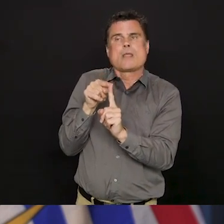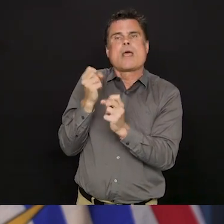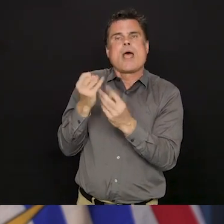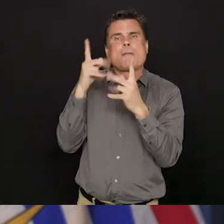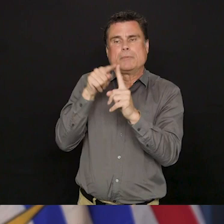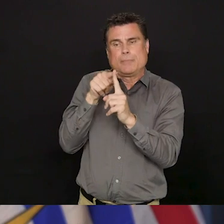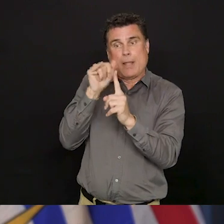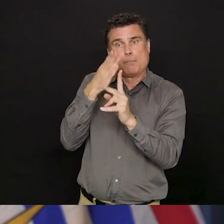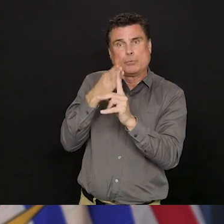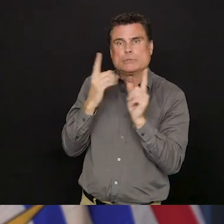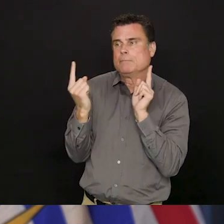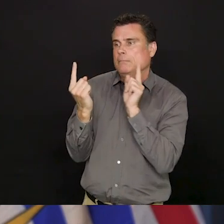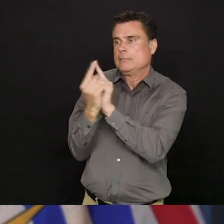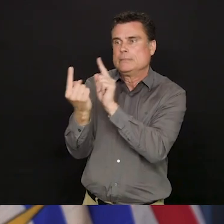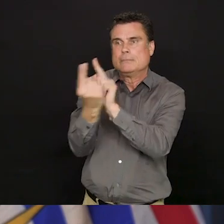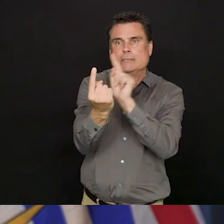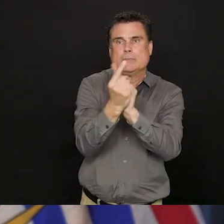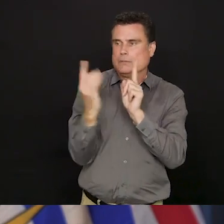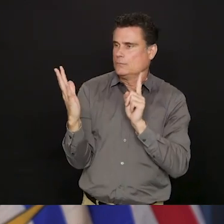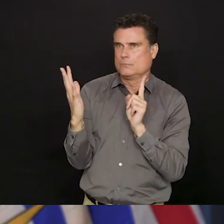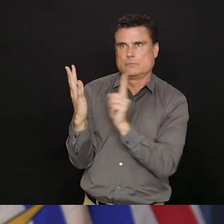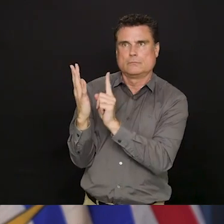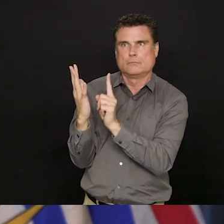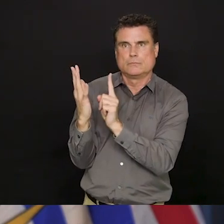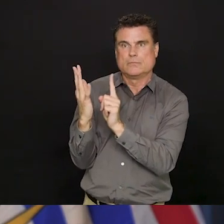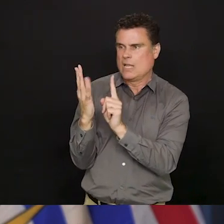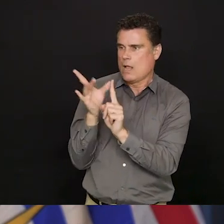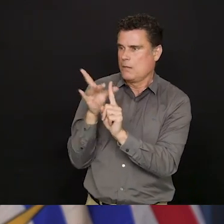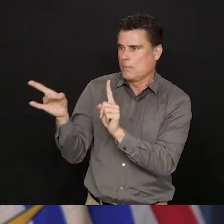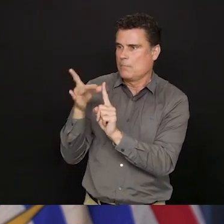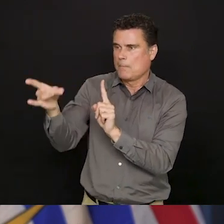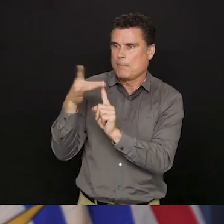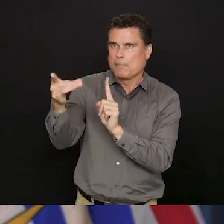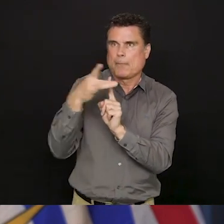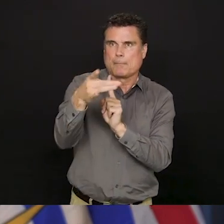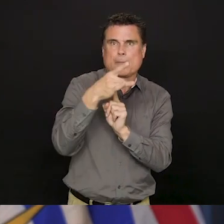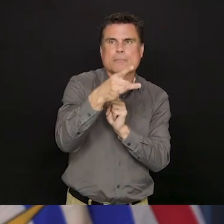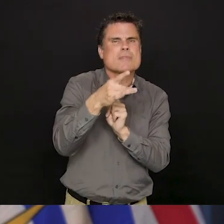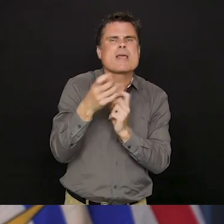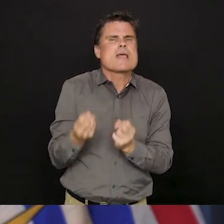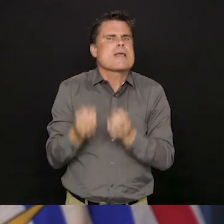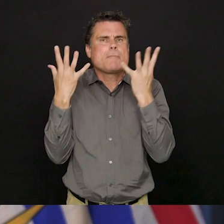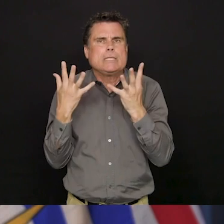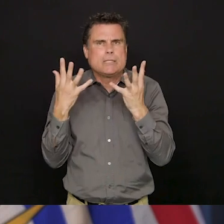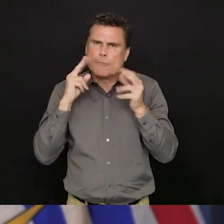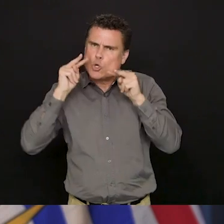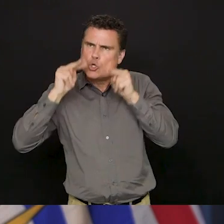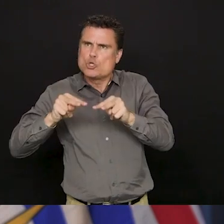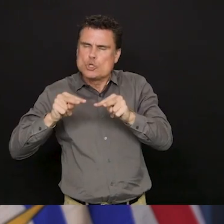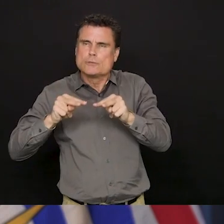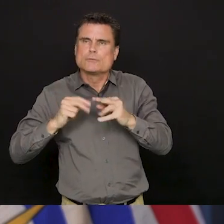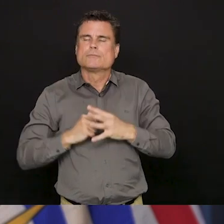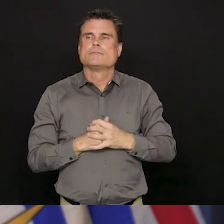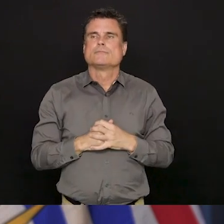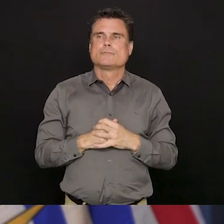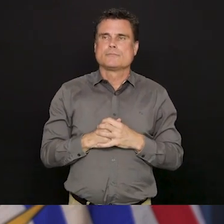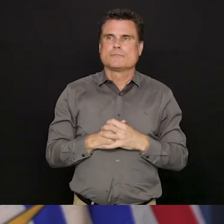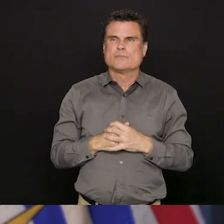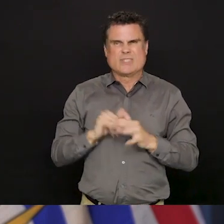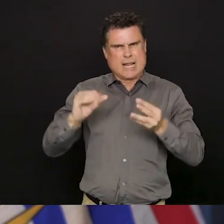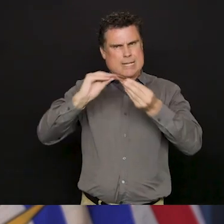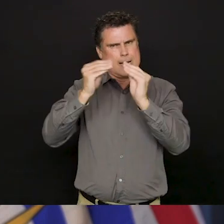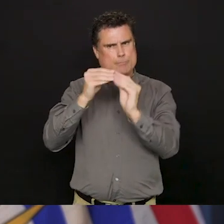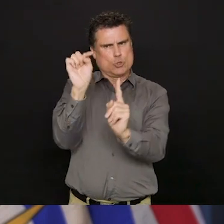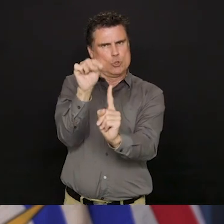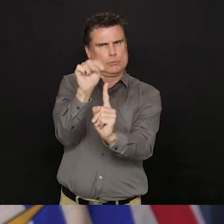were probably at 2 or 3 early on as we were having increased transmission in our community, and that's what we've seen in